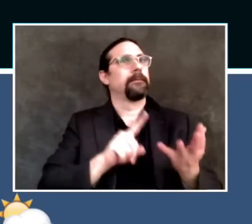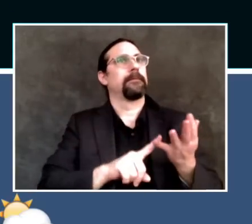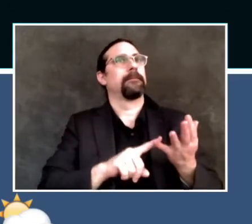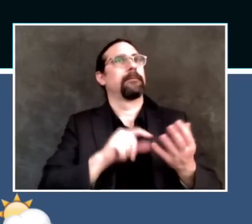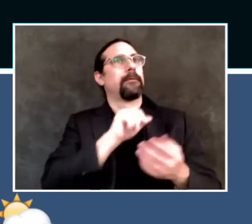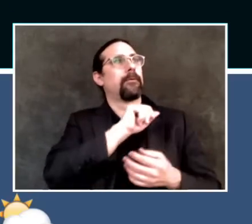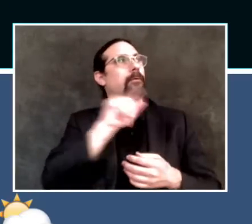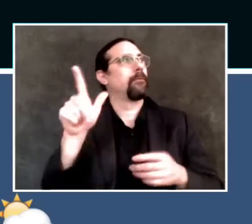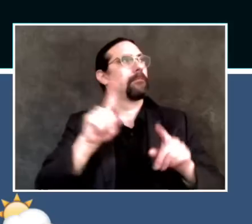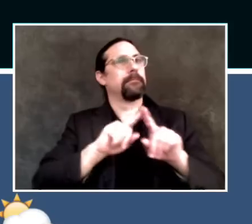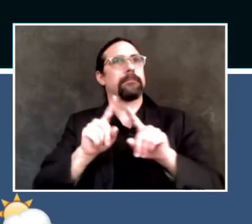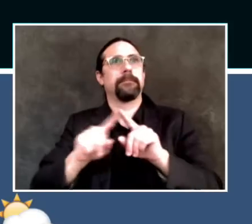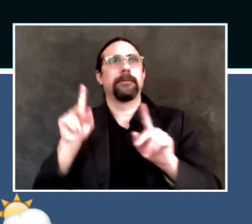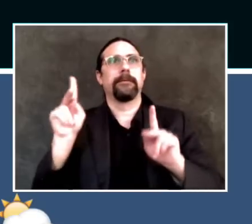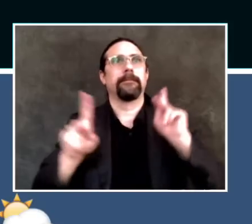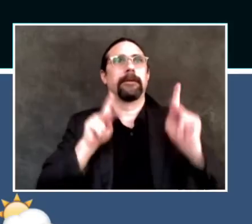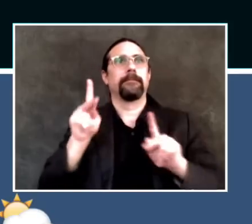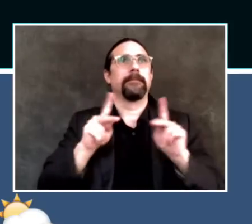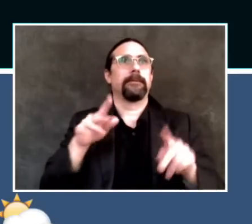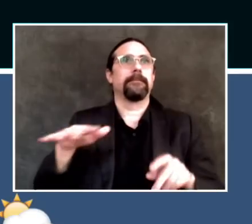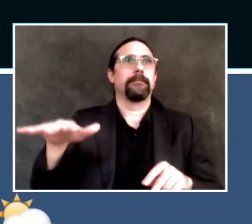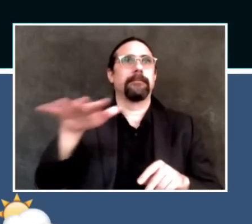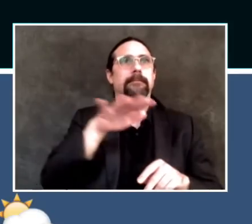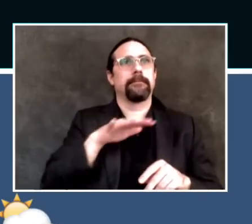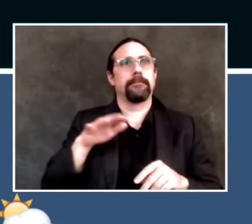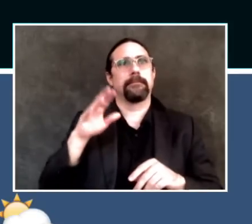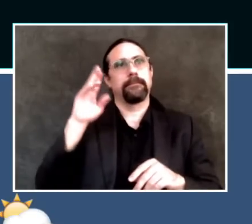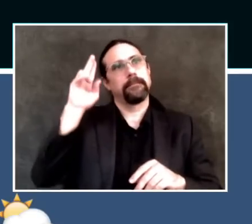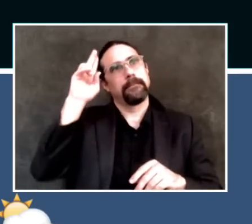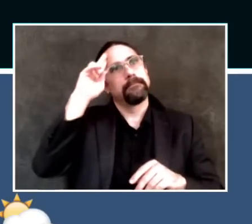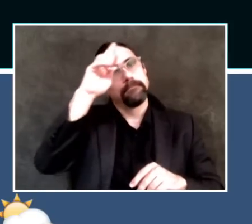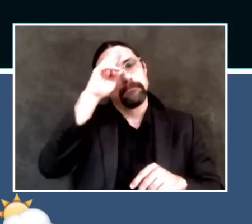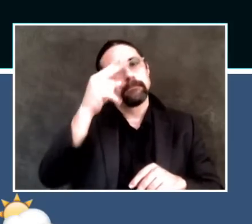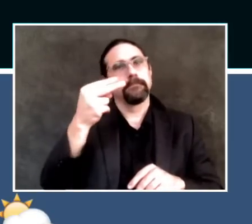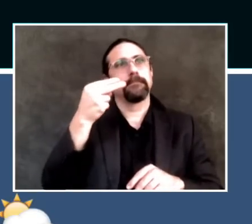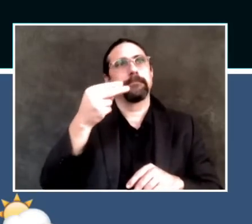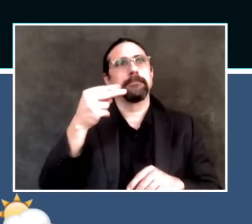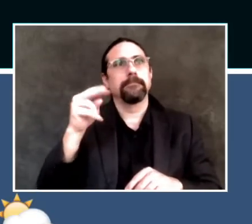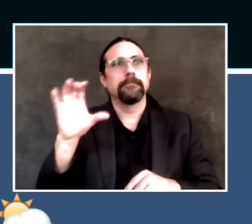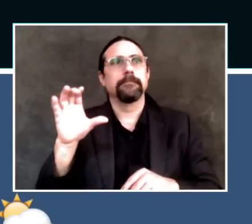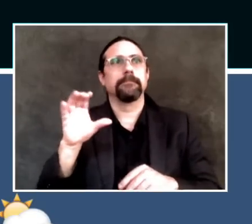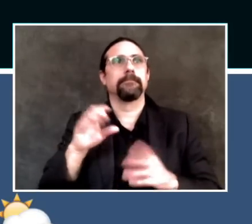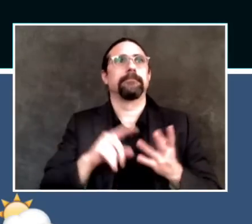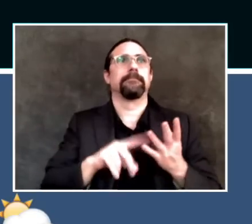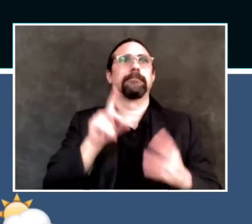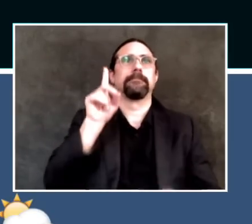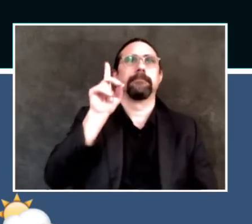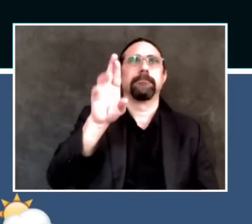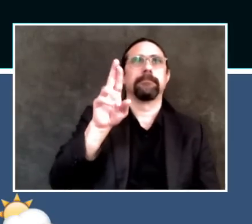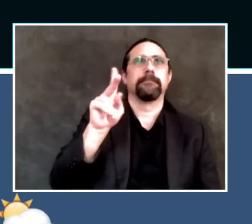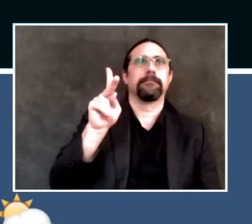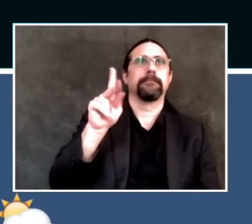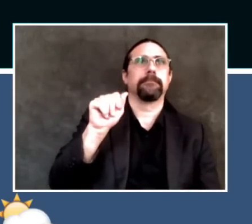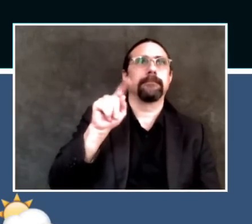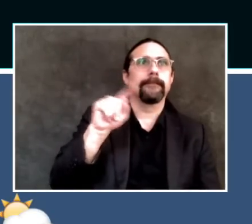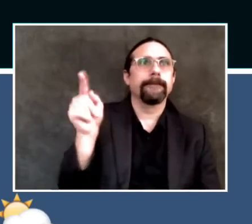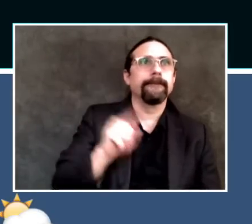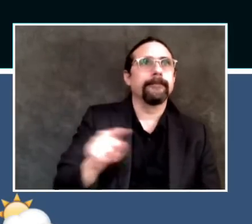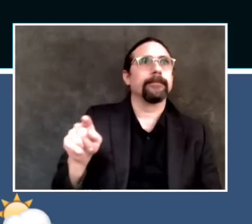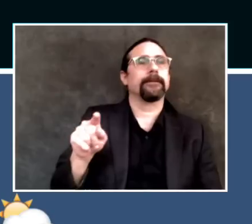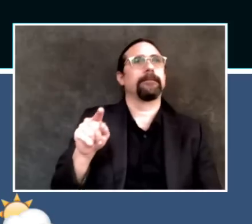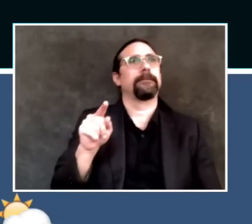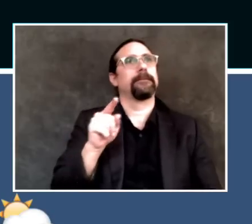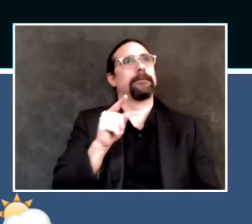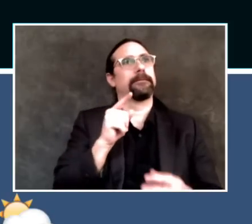Hospitals, Dr. Mitch Katz and his great team. We've had some great help in recent weeks from